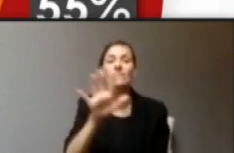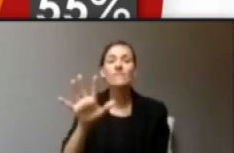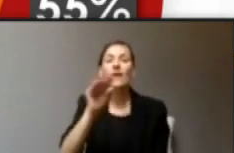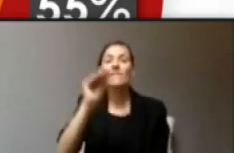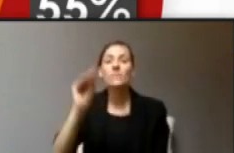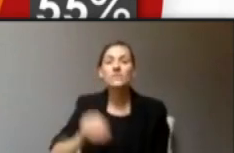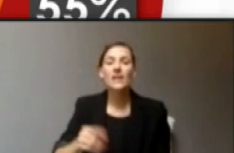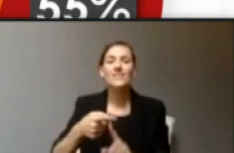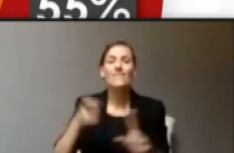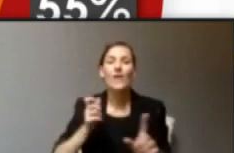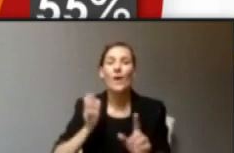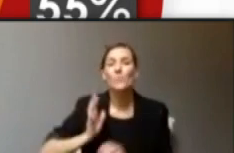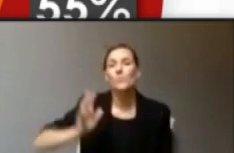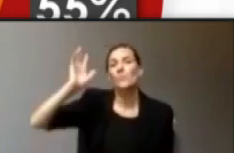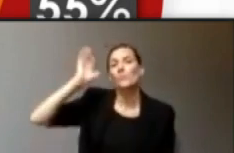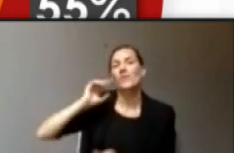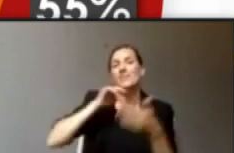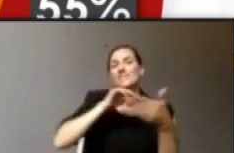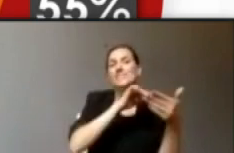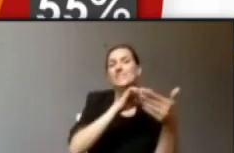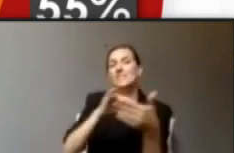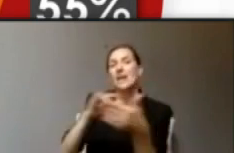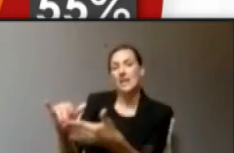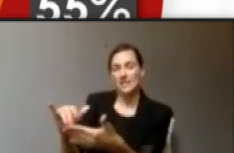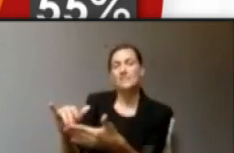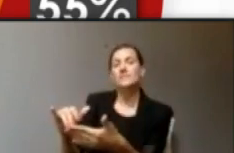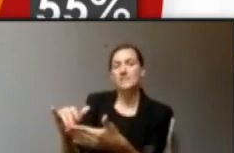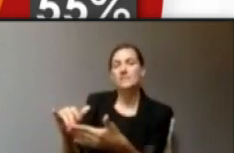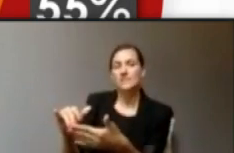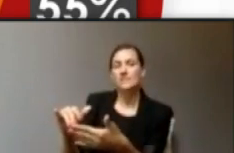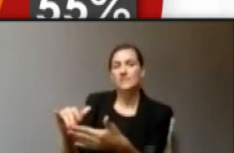previous studies that our investigators have undergone,